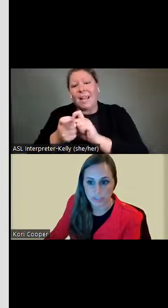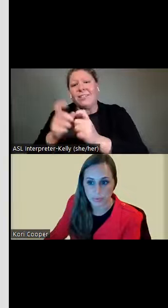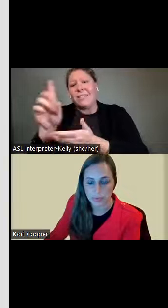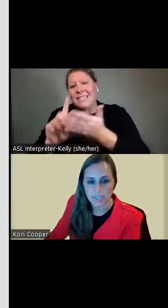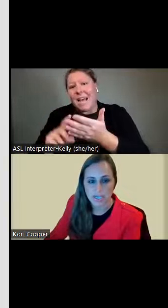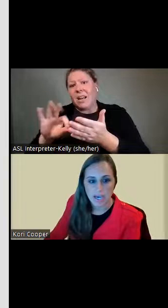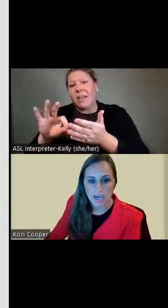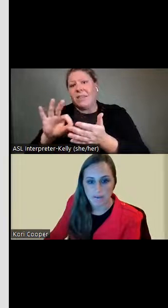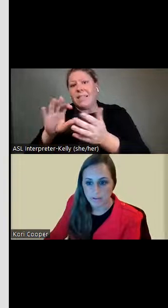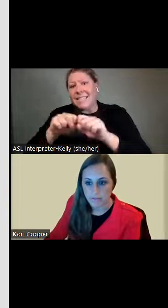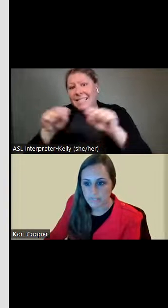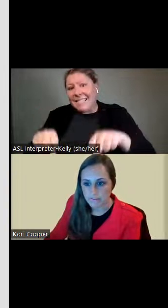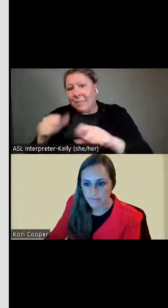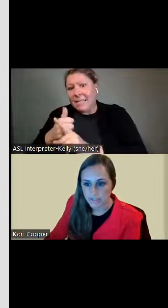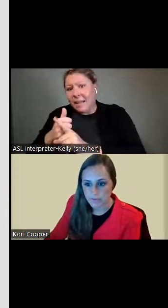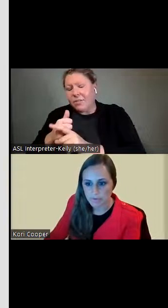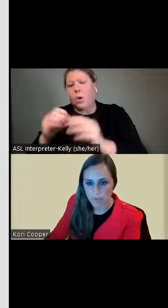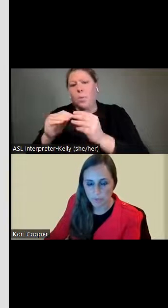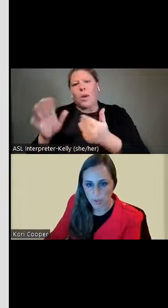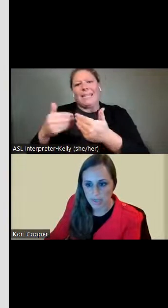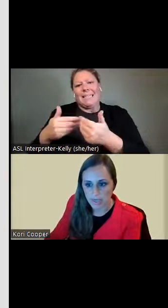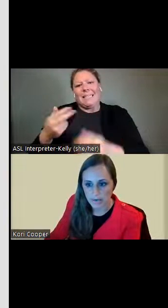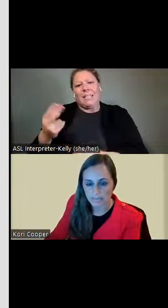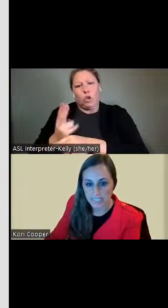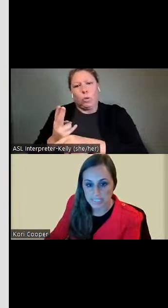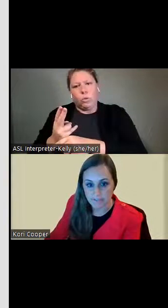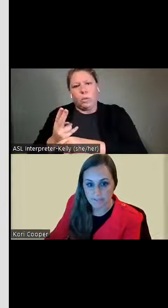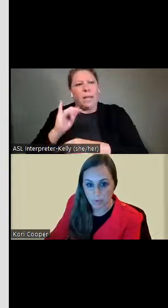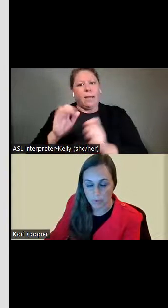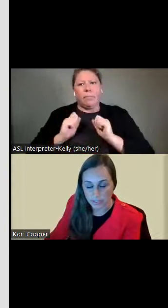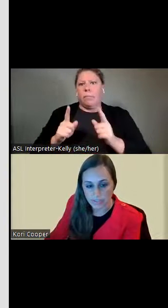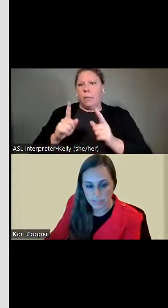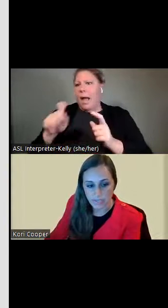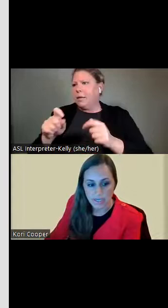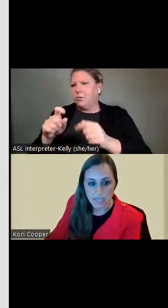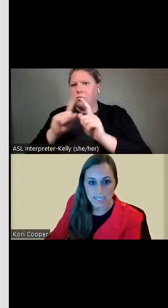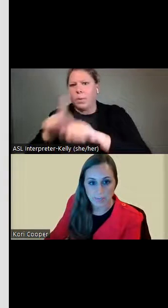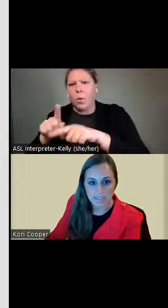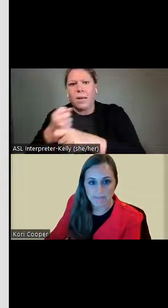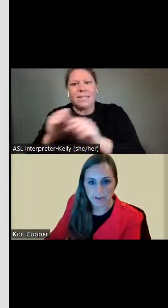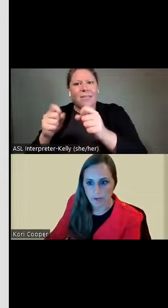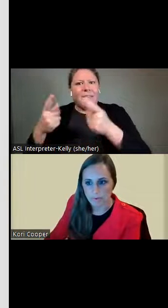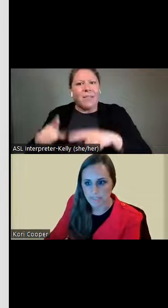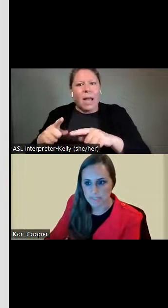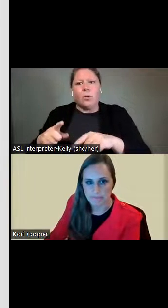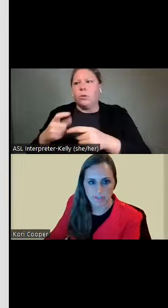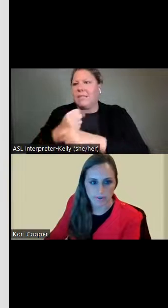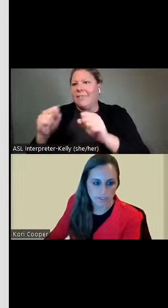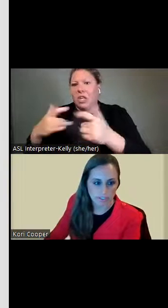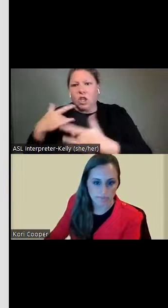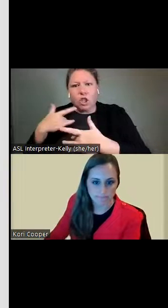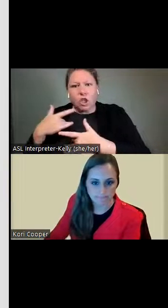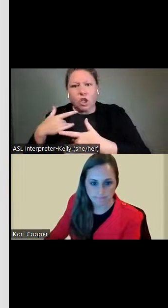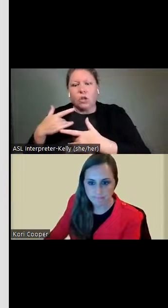intuitive to use if you're using it for the first time to report a safety event or concern, as well as follow up on a safety event